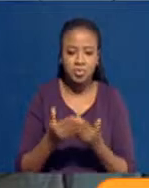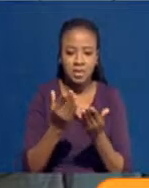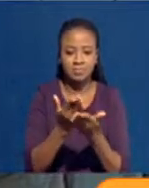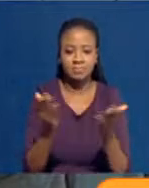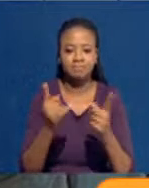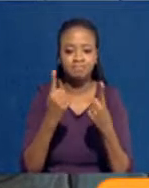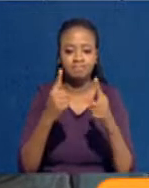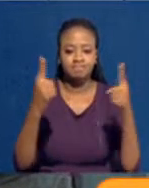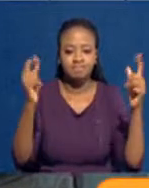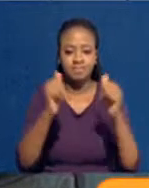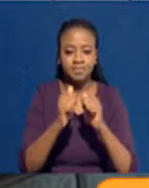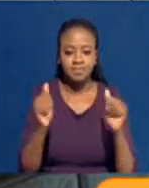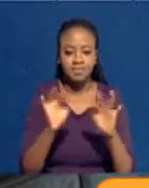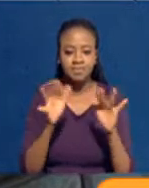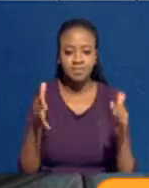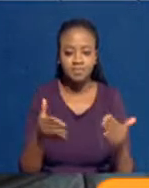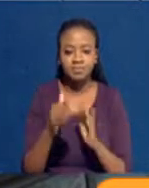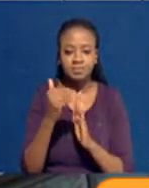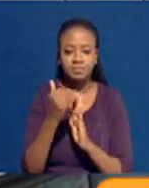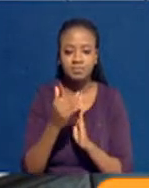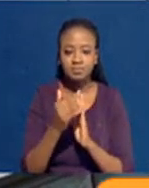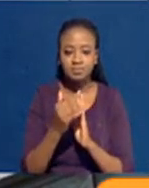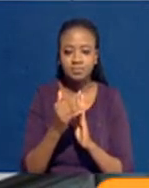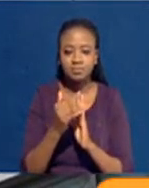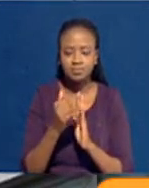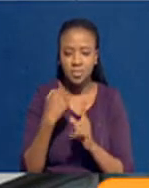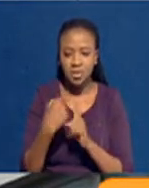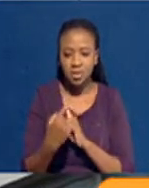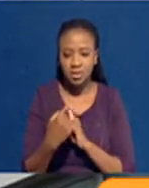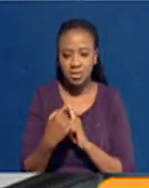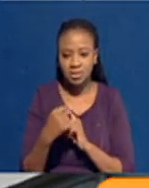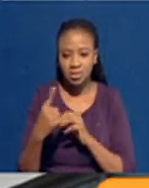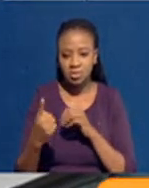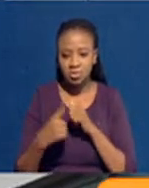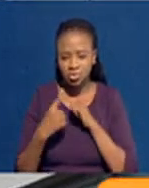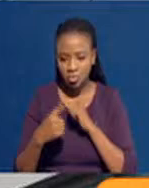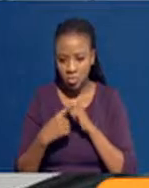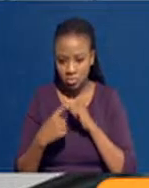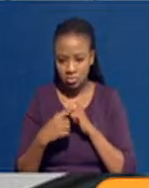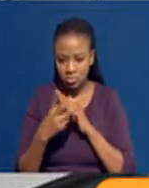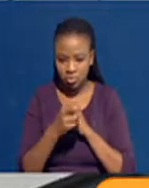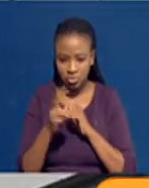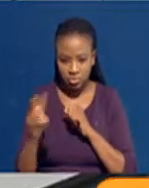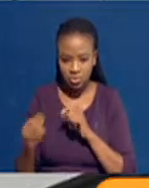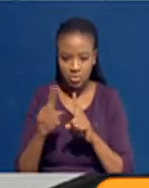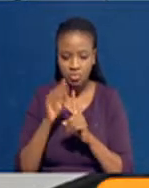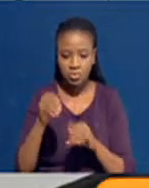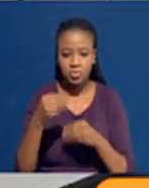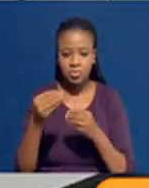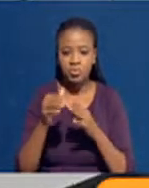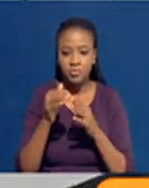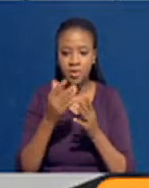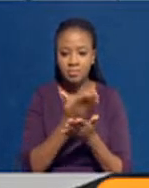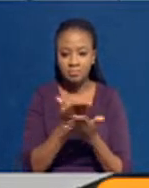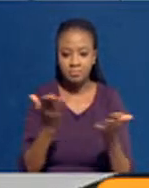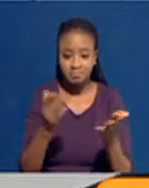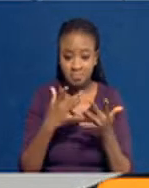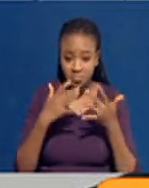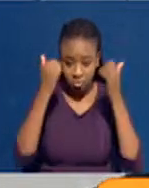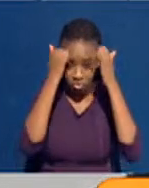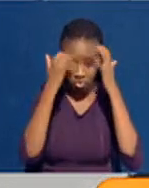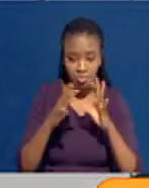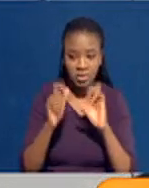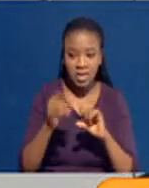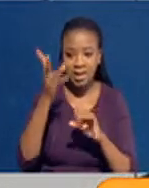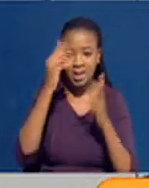Global Skills Initiative launched in June 2020. The program will provide learners with access to 350 new